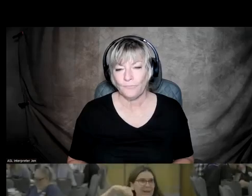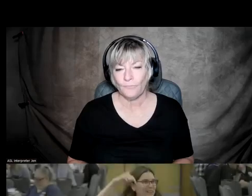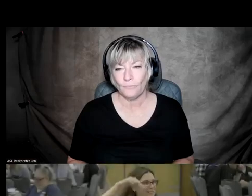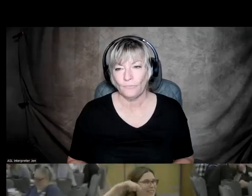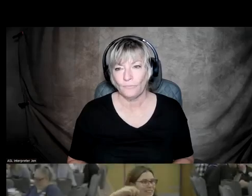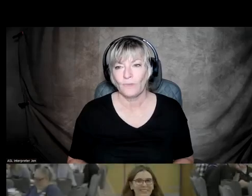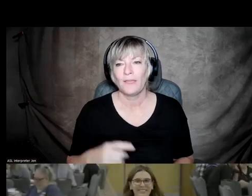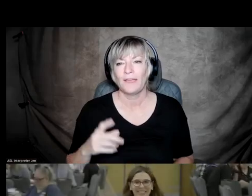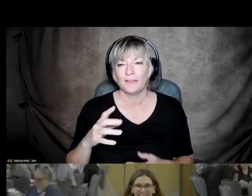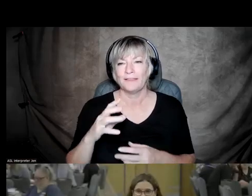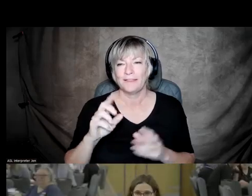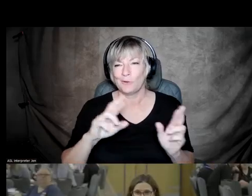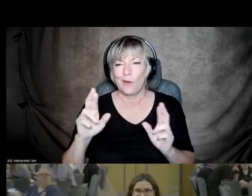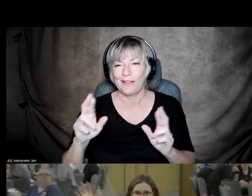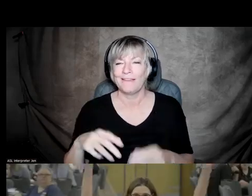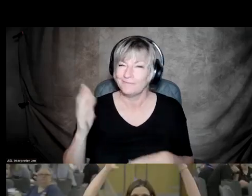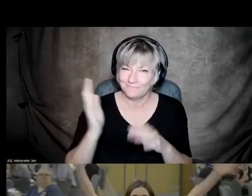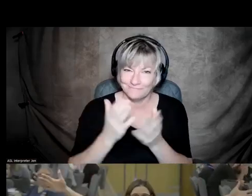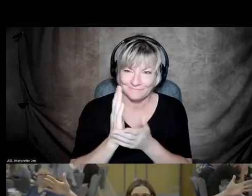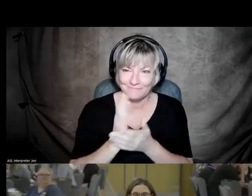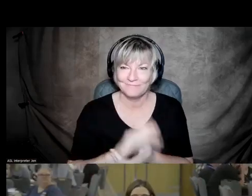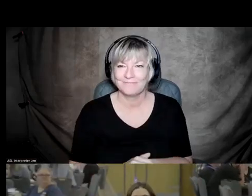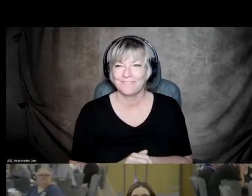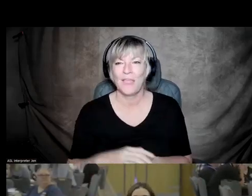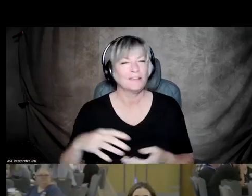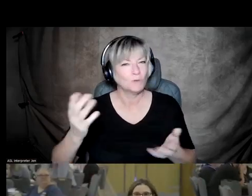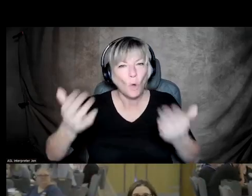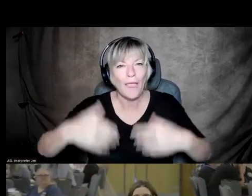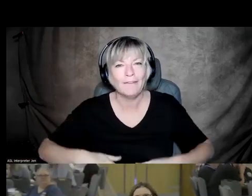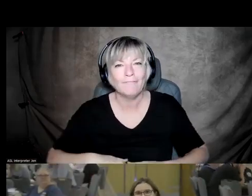Oh, she's getting her mic going. All right. Fire away.